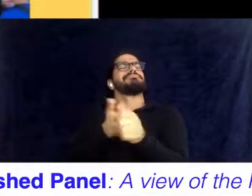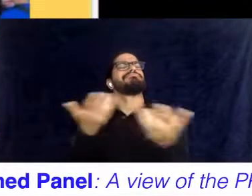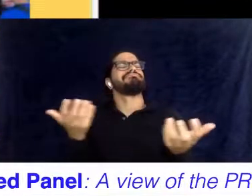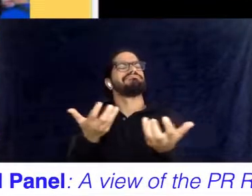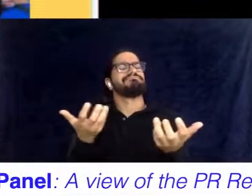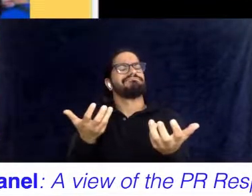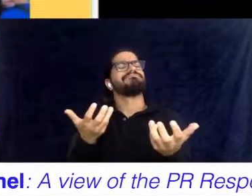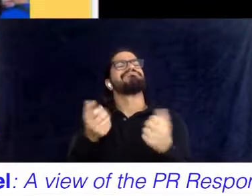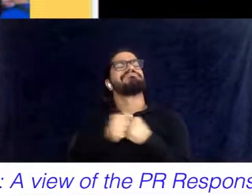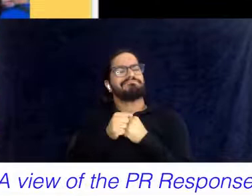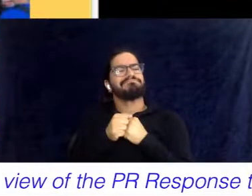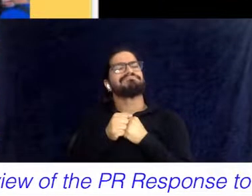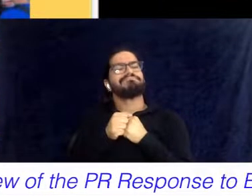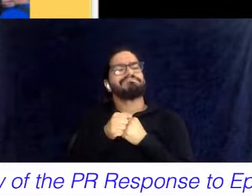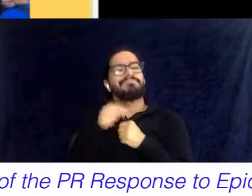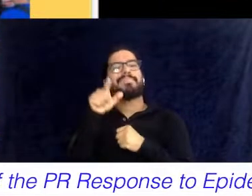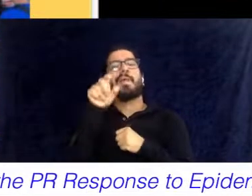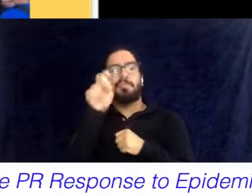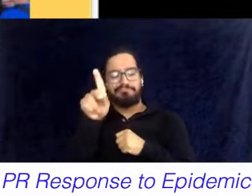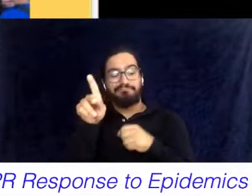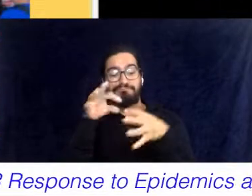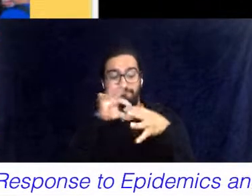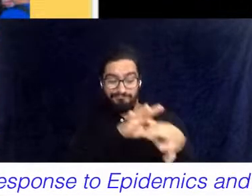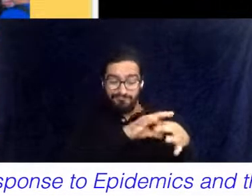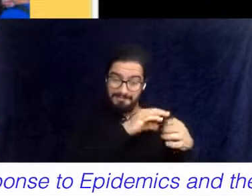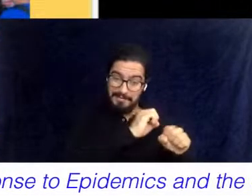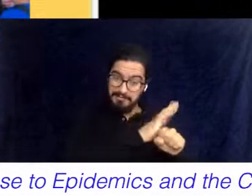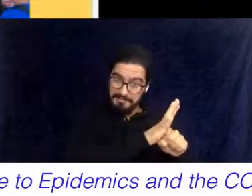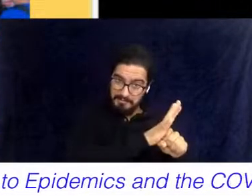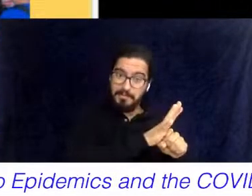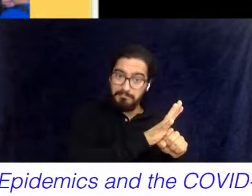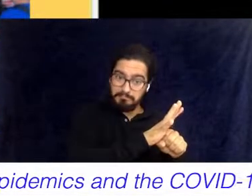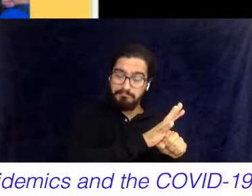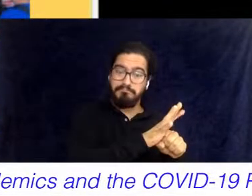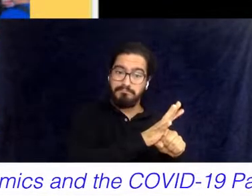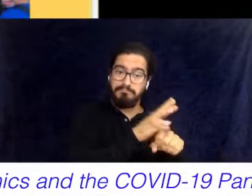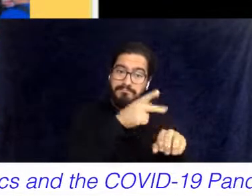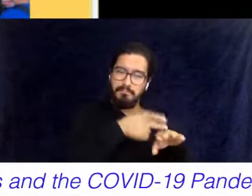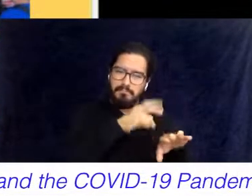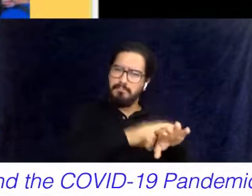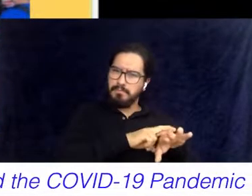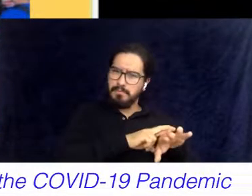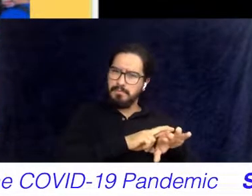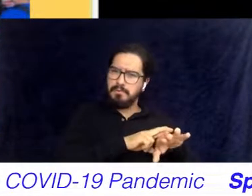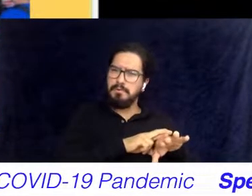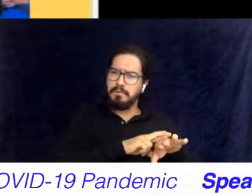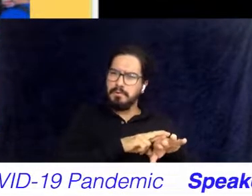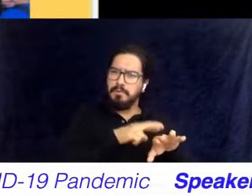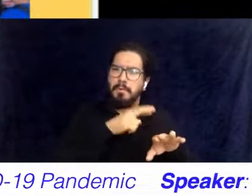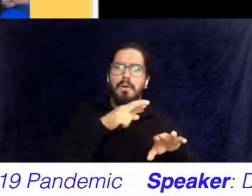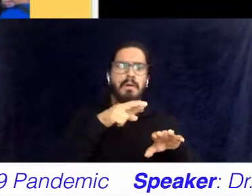want to point to is how in Puerto Rico, we have become a kind of risk society.